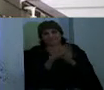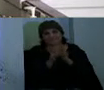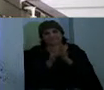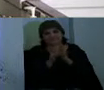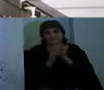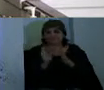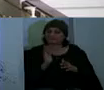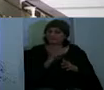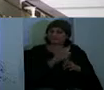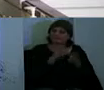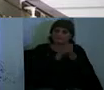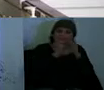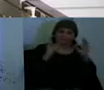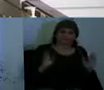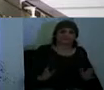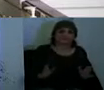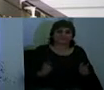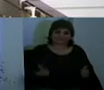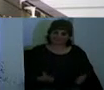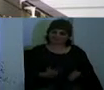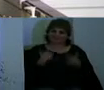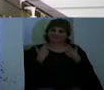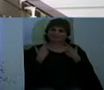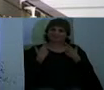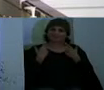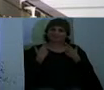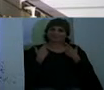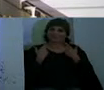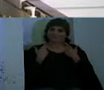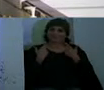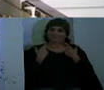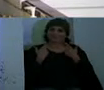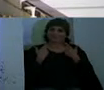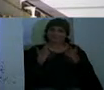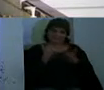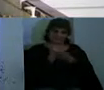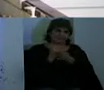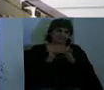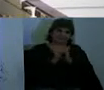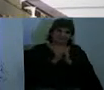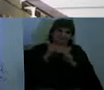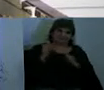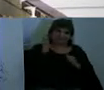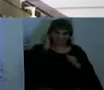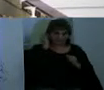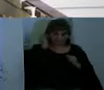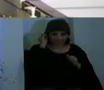our Savior lives. Help me with this chorus.